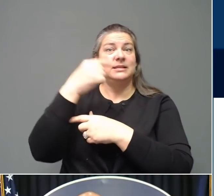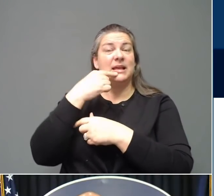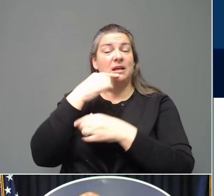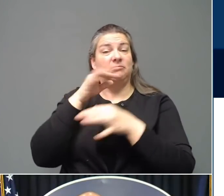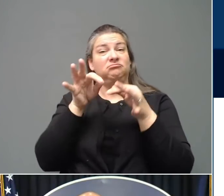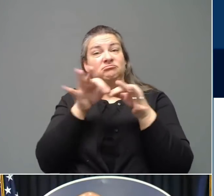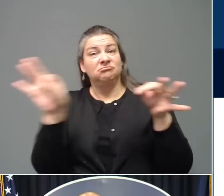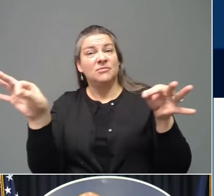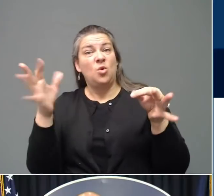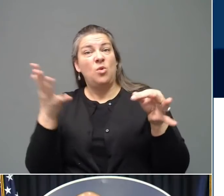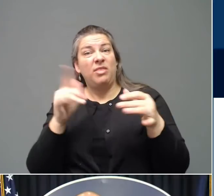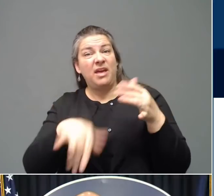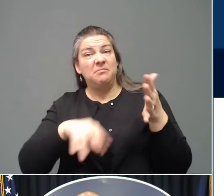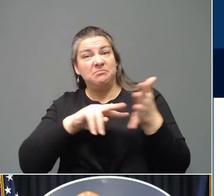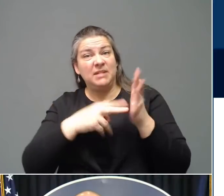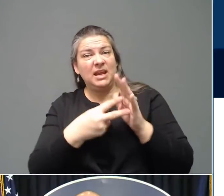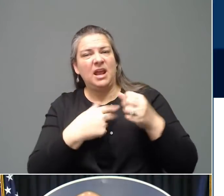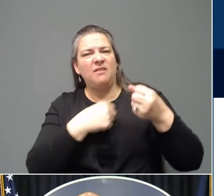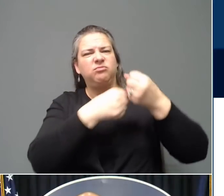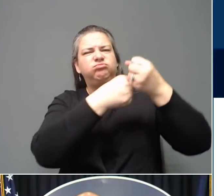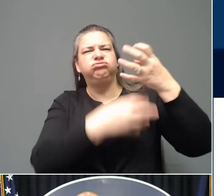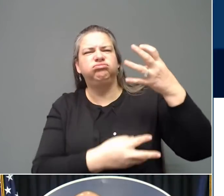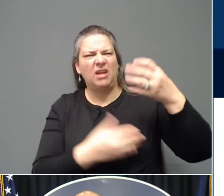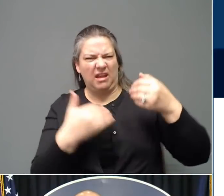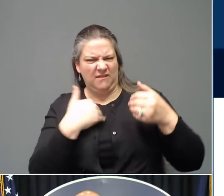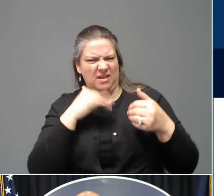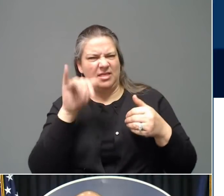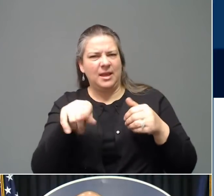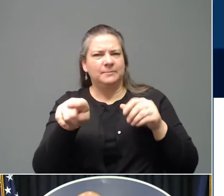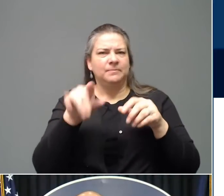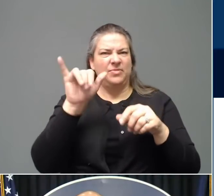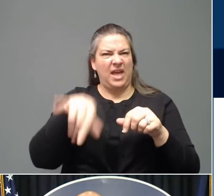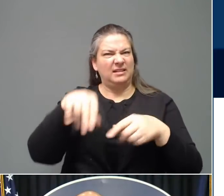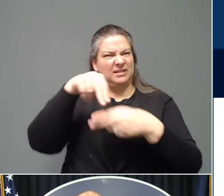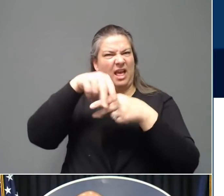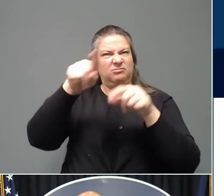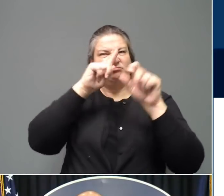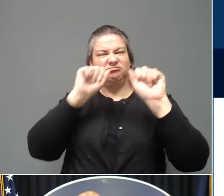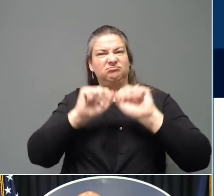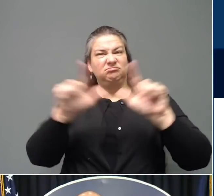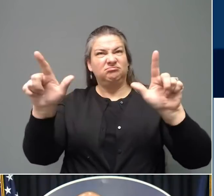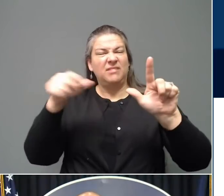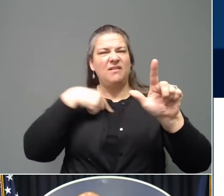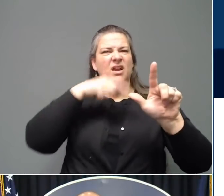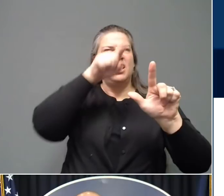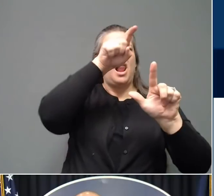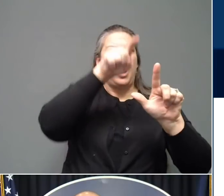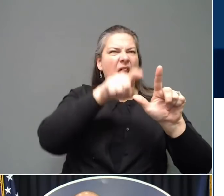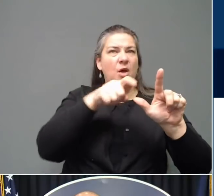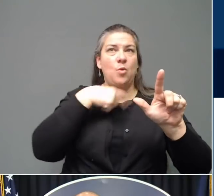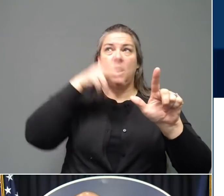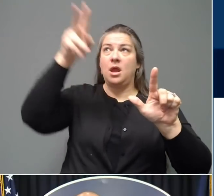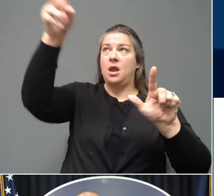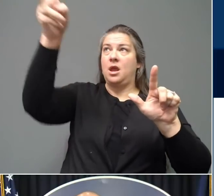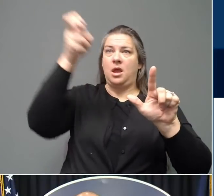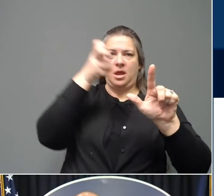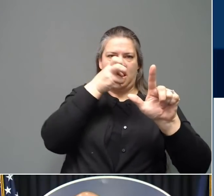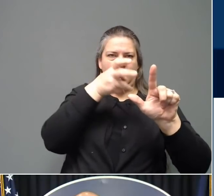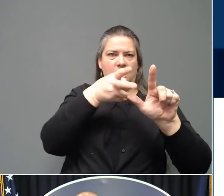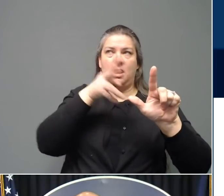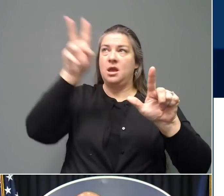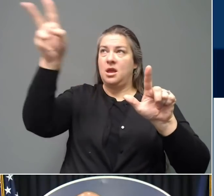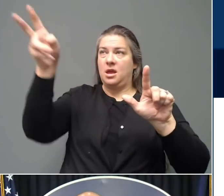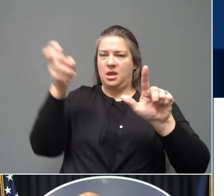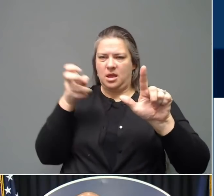severe disease for COVID. Those are taken directly from CDC materials without editing. And what we would ask any vaccine administration site